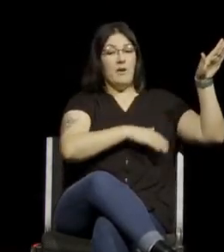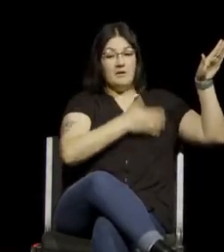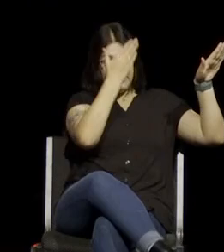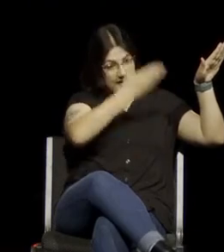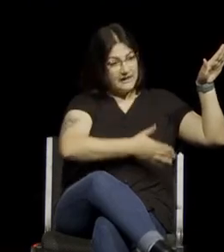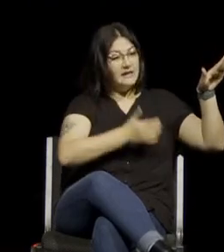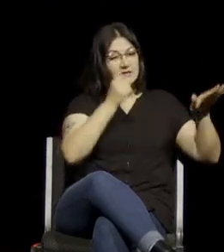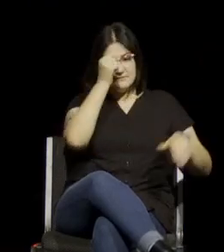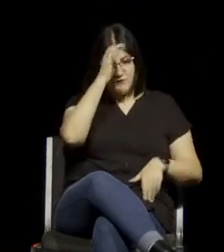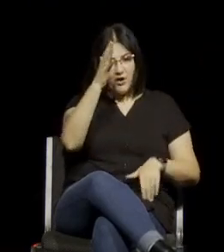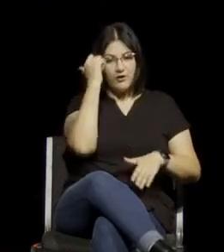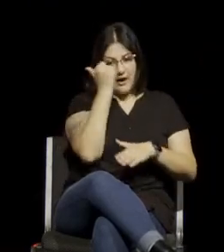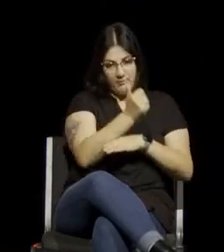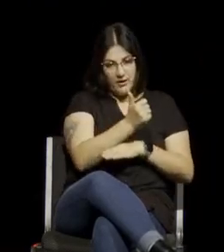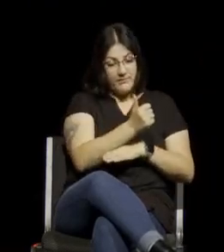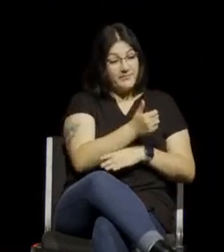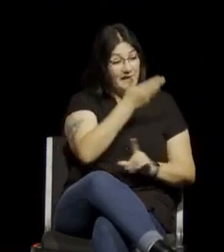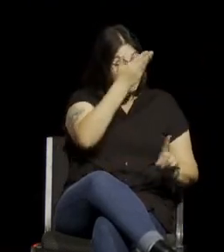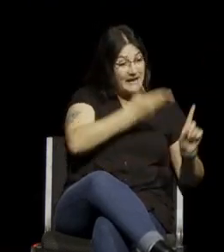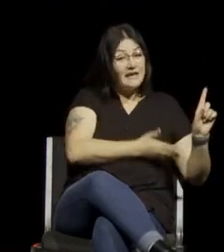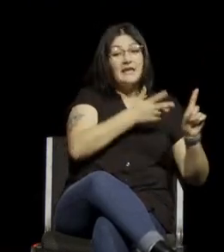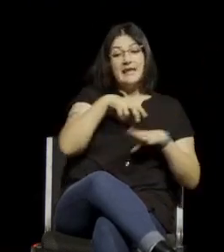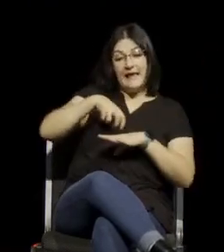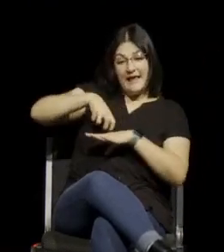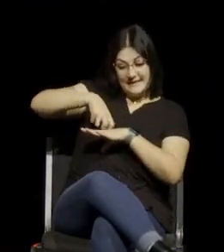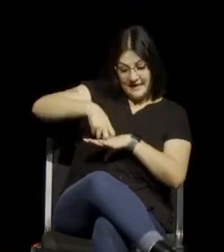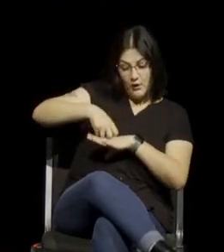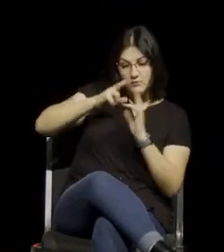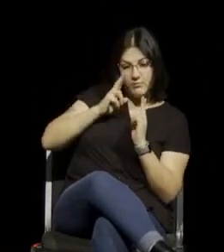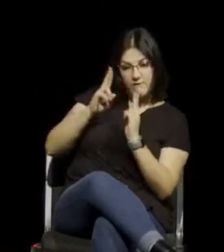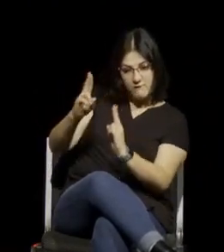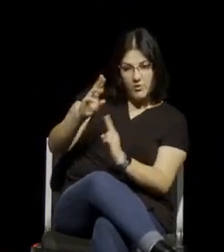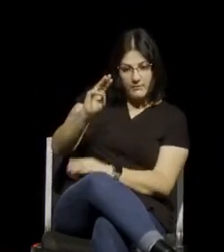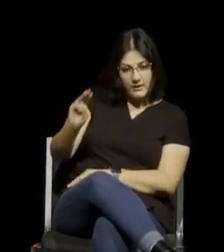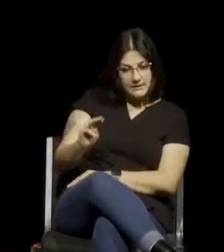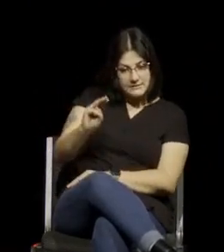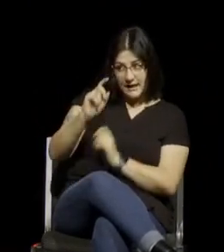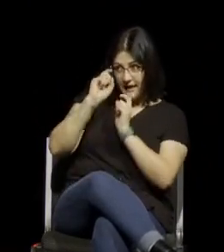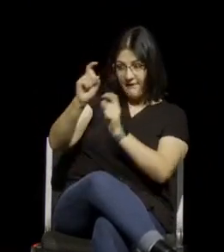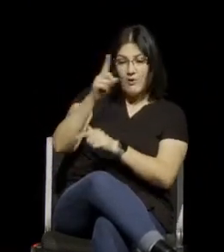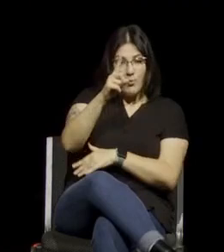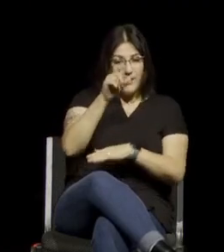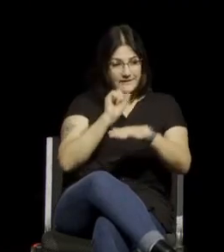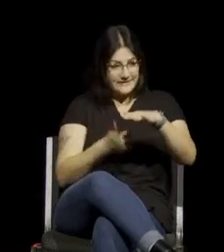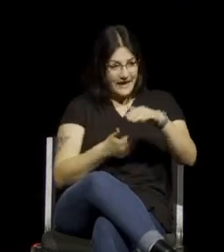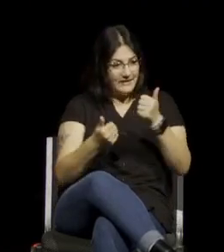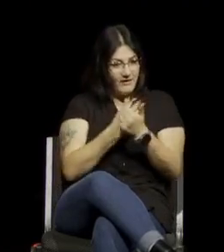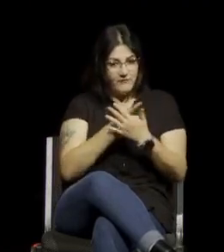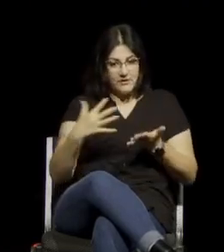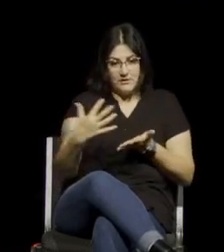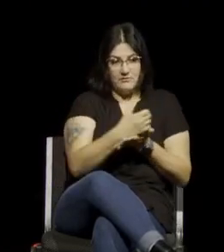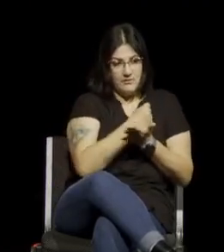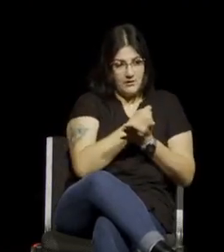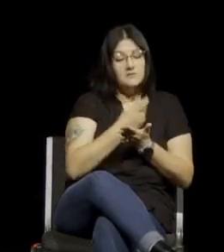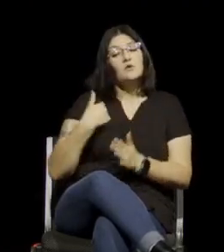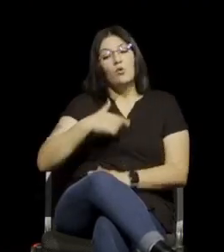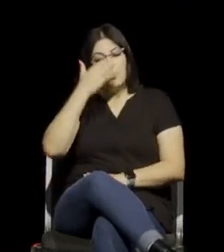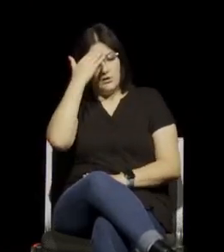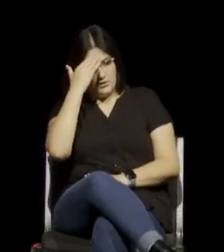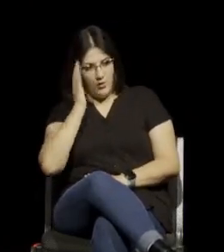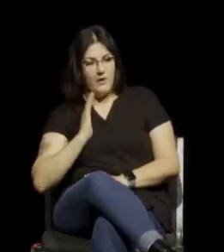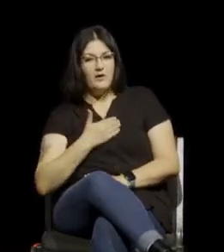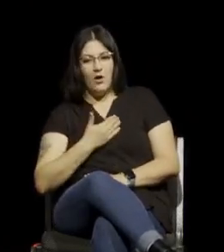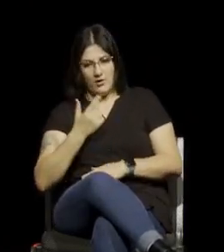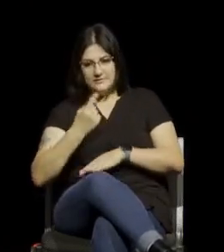Abraham. He even knelt before Melchizedek and gave him a tenth of the plunder. And now we know in our day in the